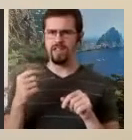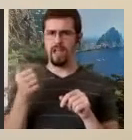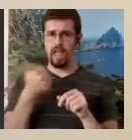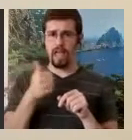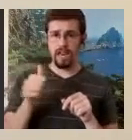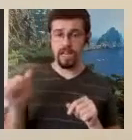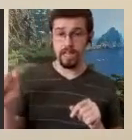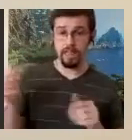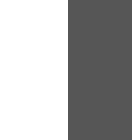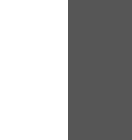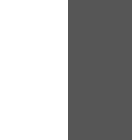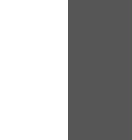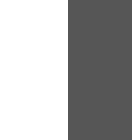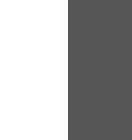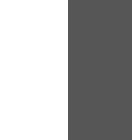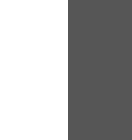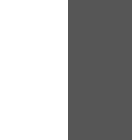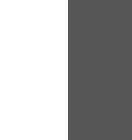slide.